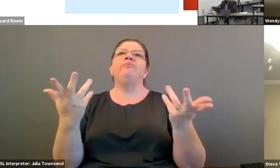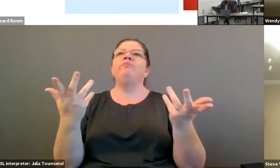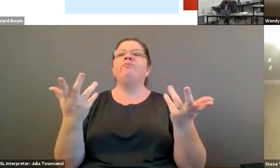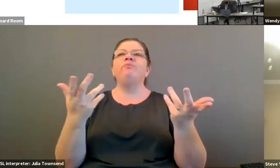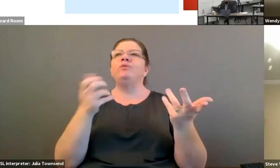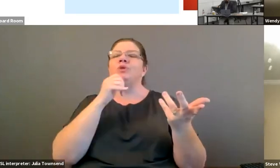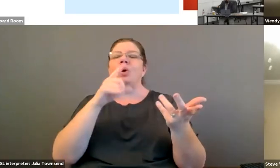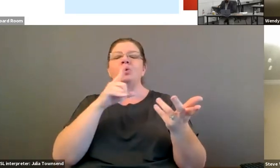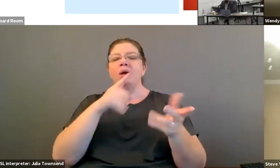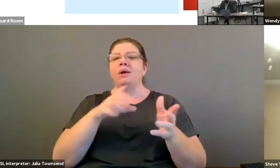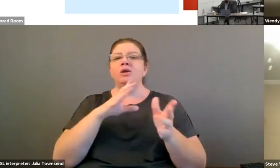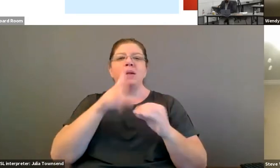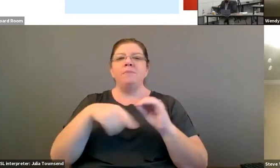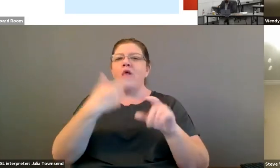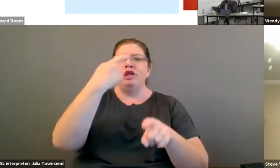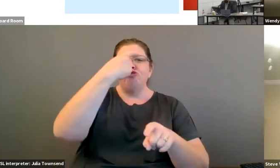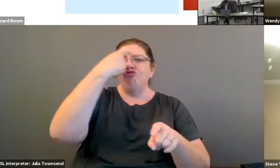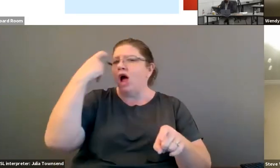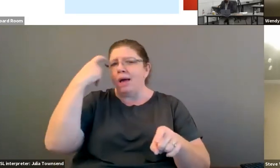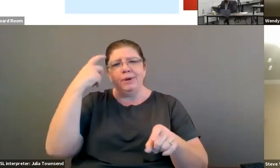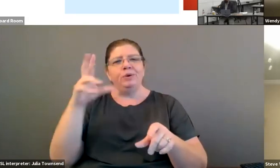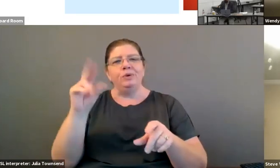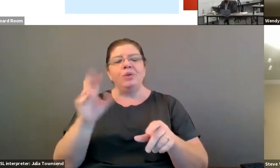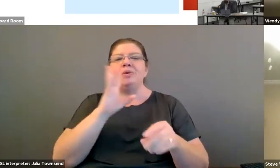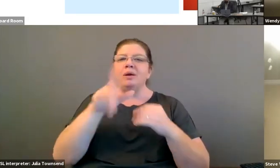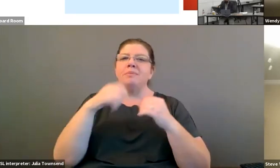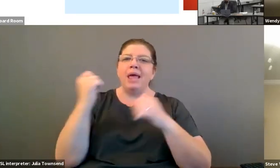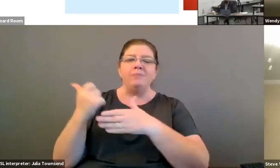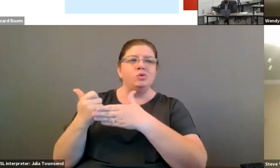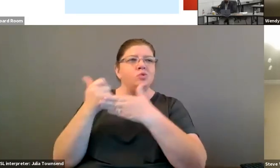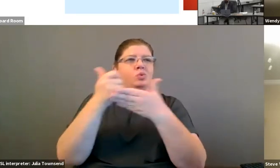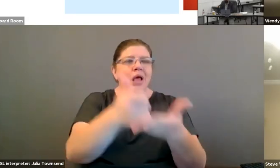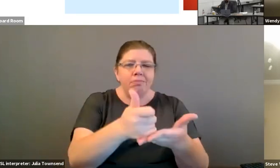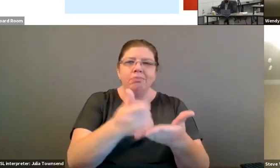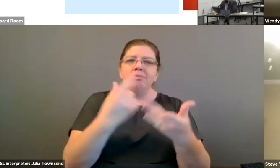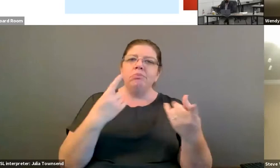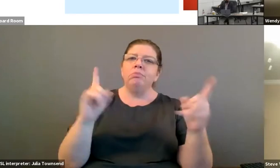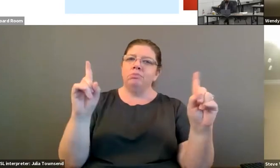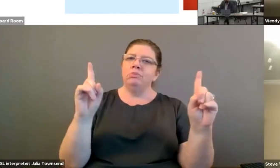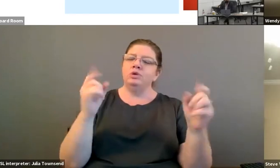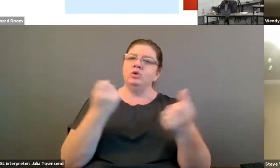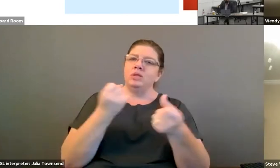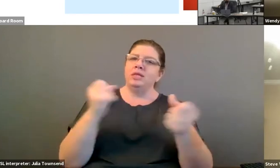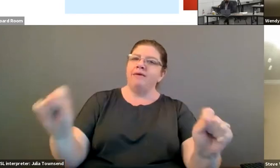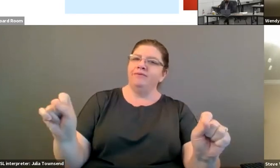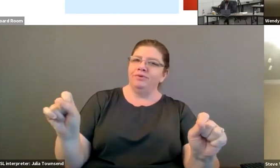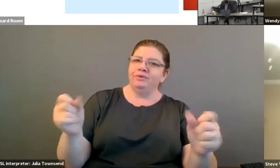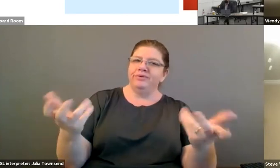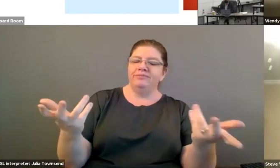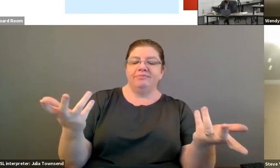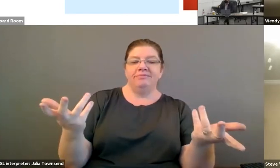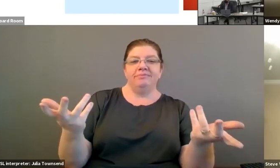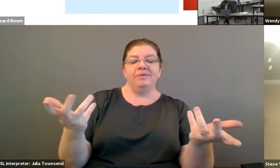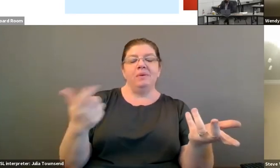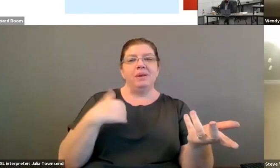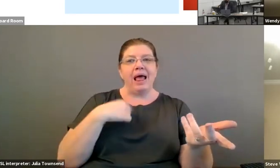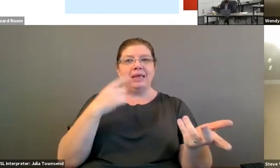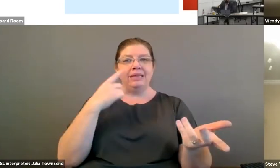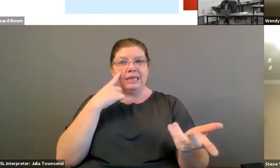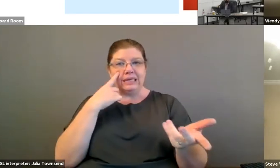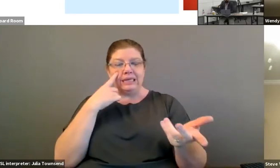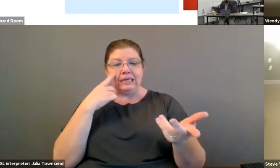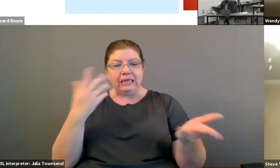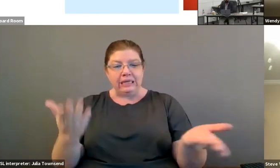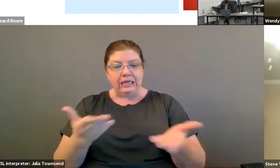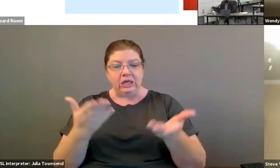about the trauma. They talk about how they were able to contribute to the effort. And what I really think about here